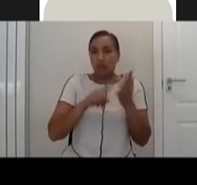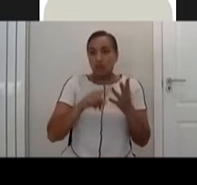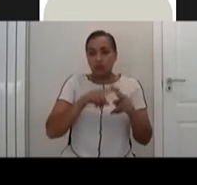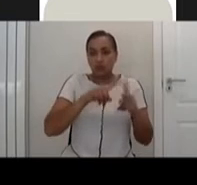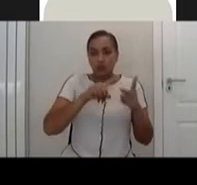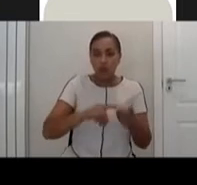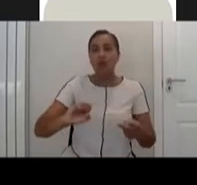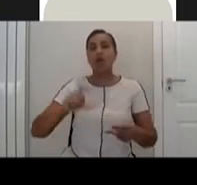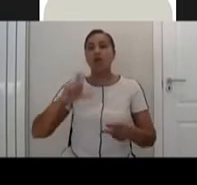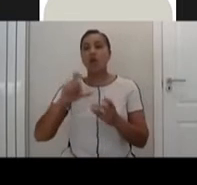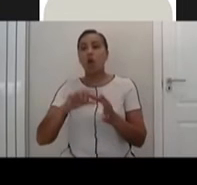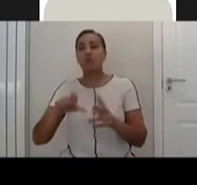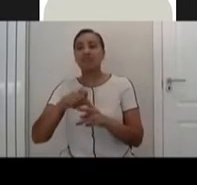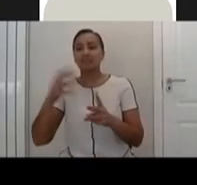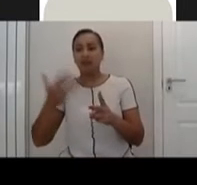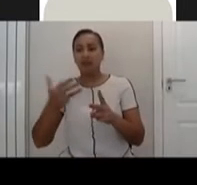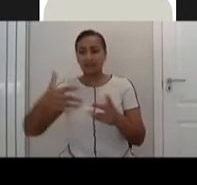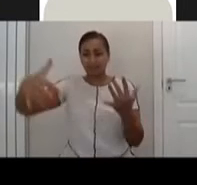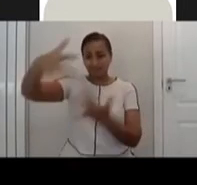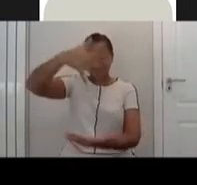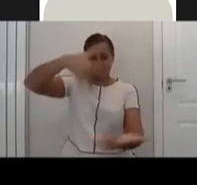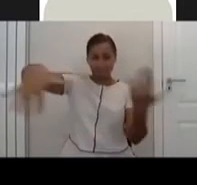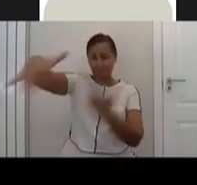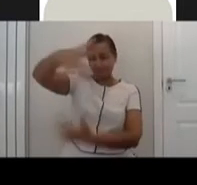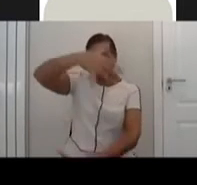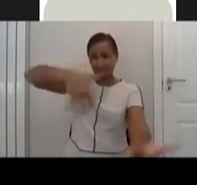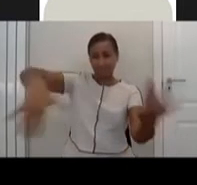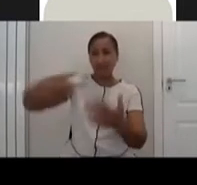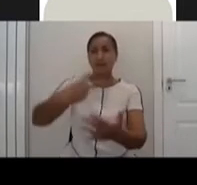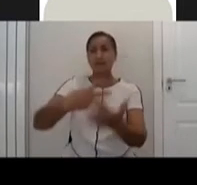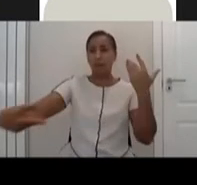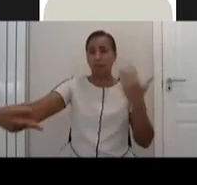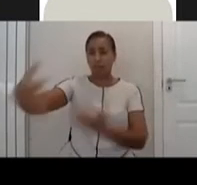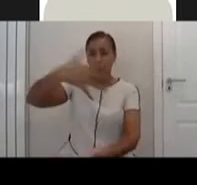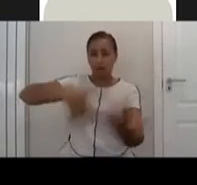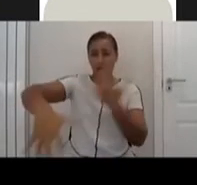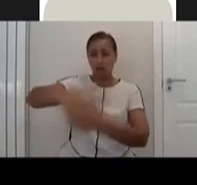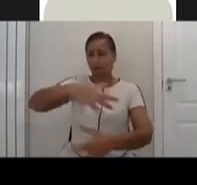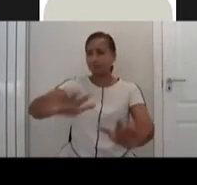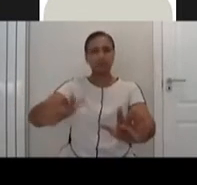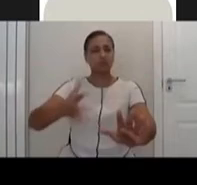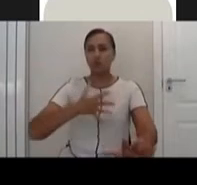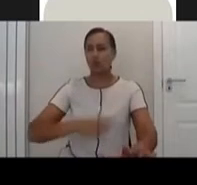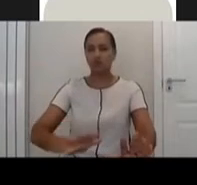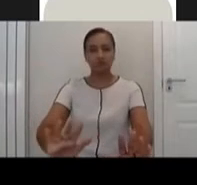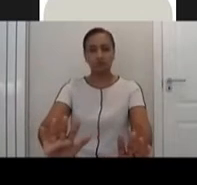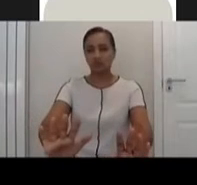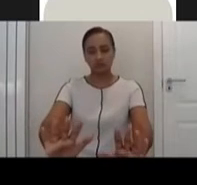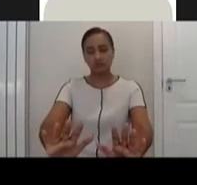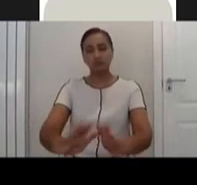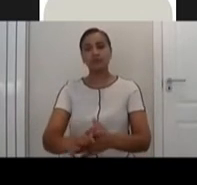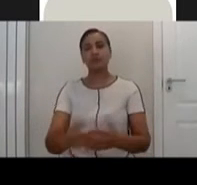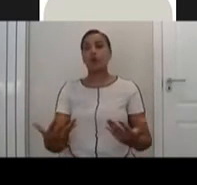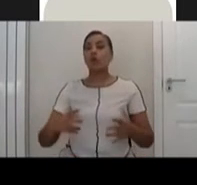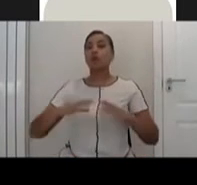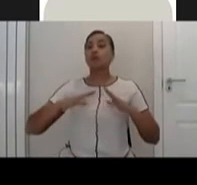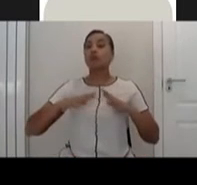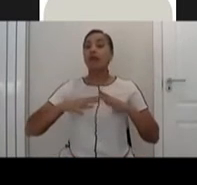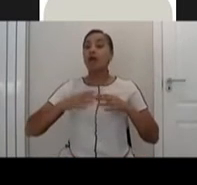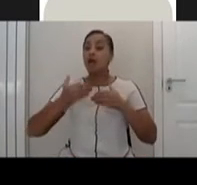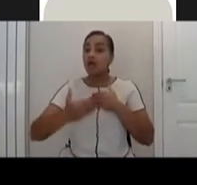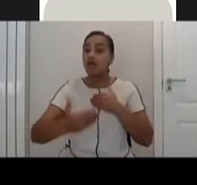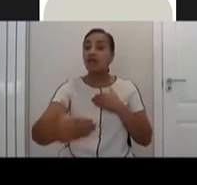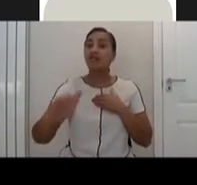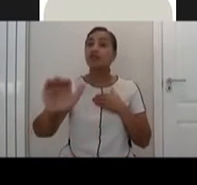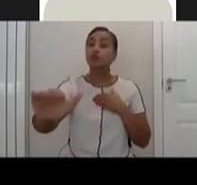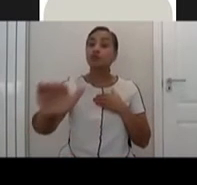up treatment for each other, and the sort of the double whammy effect. So going forward, what we'd like to do is gain support from